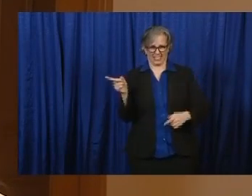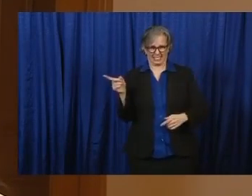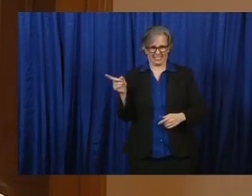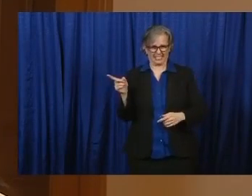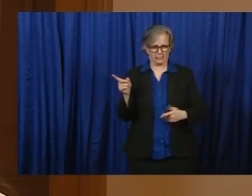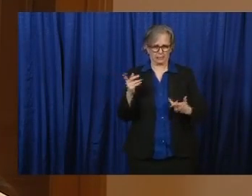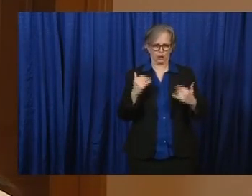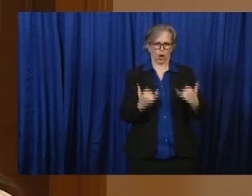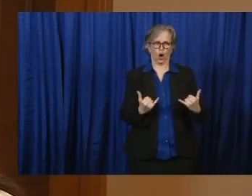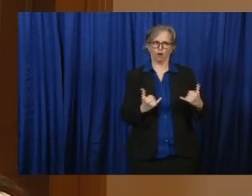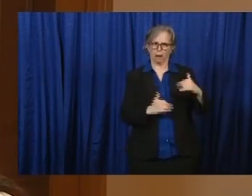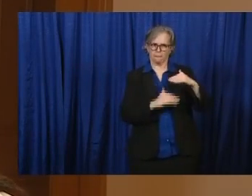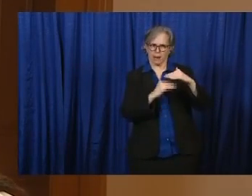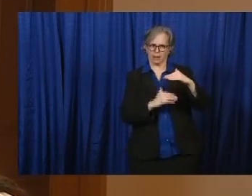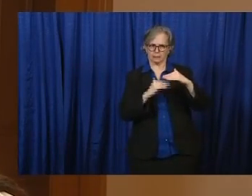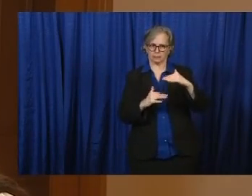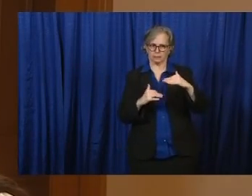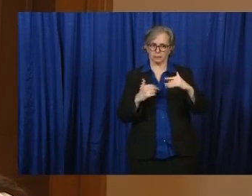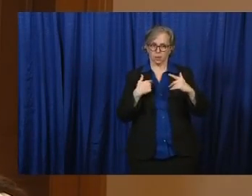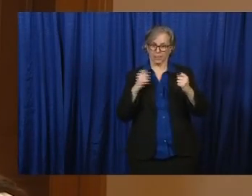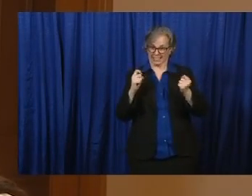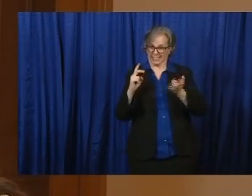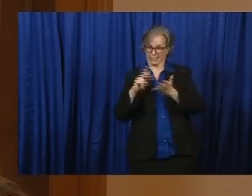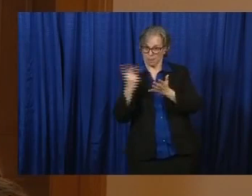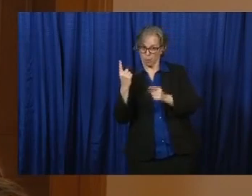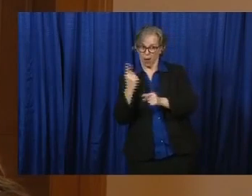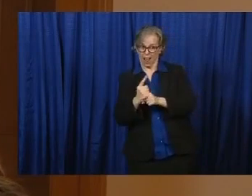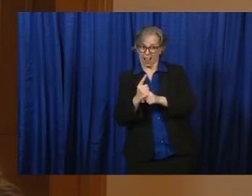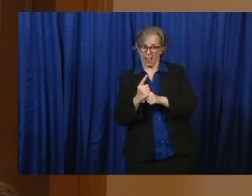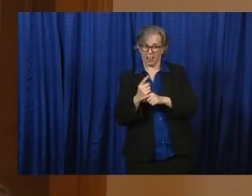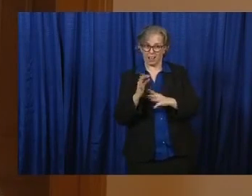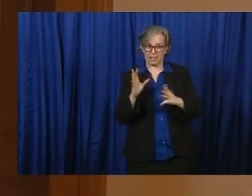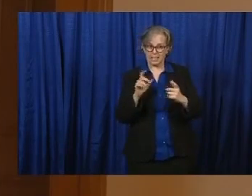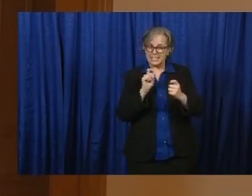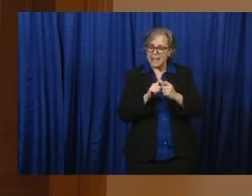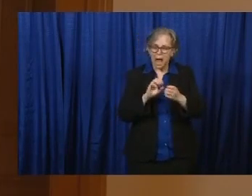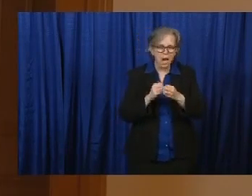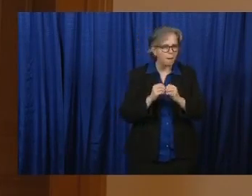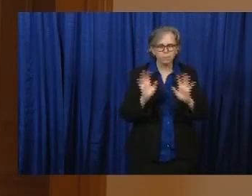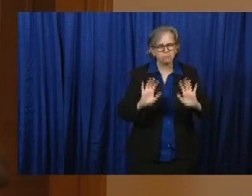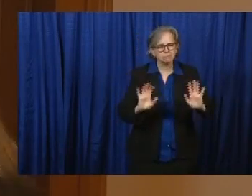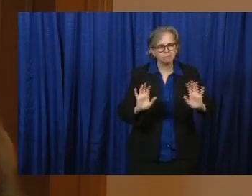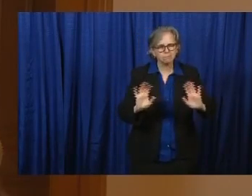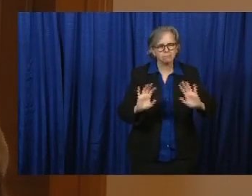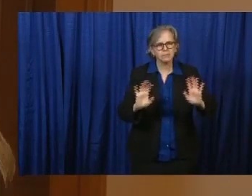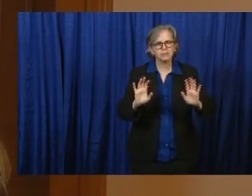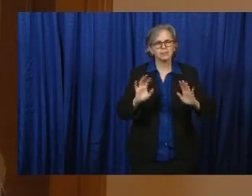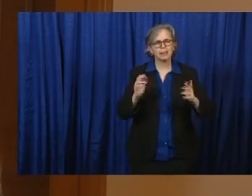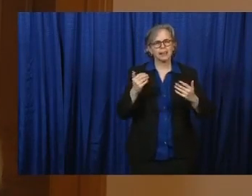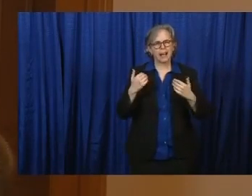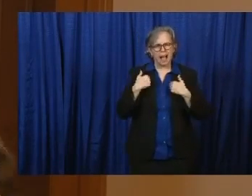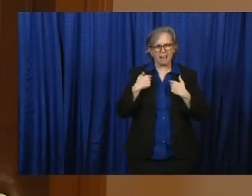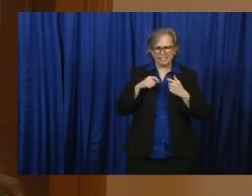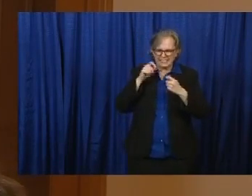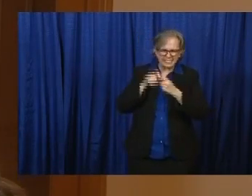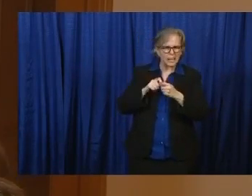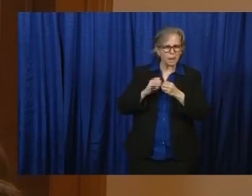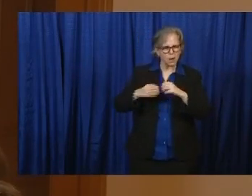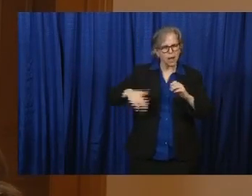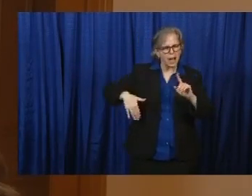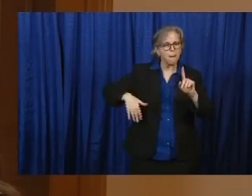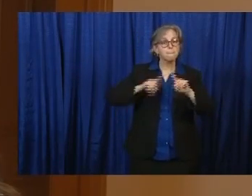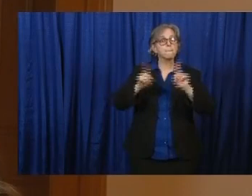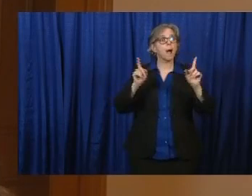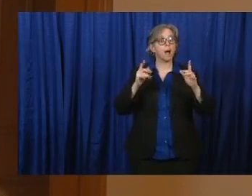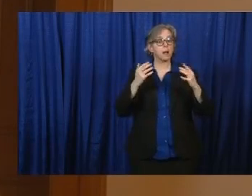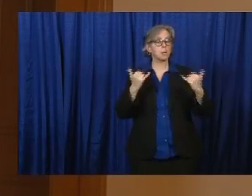need to double that. We don't have exact numbers because, again, we can't put exact case numbers in yet. But we know right now,